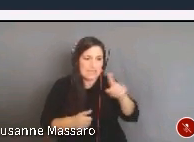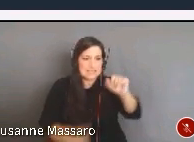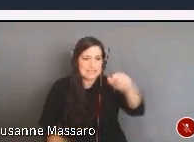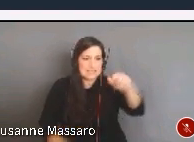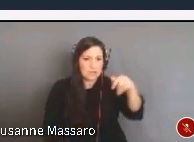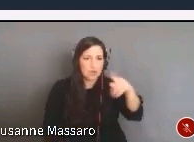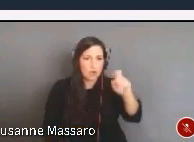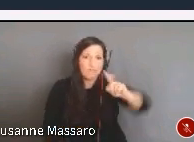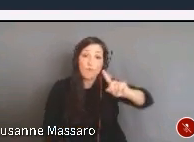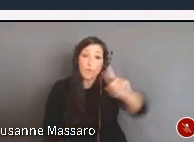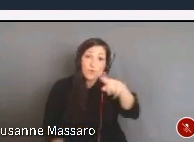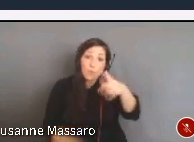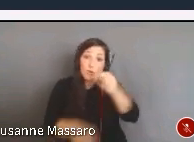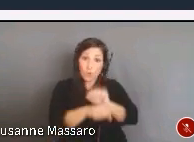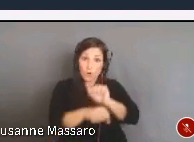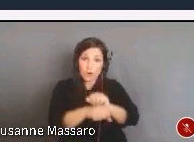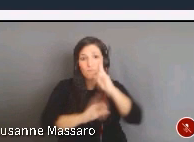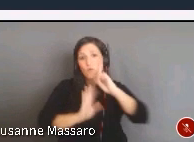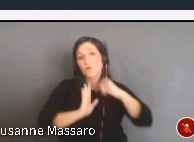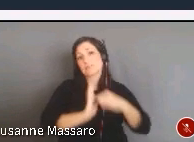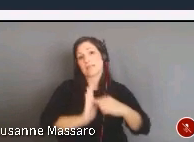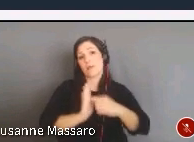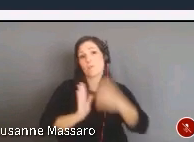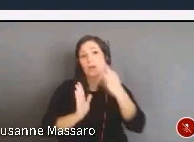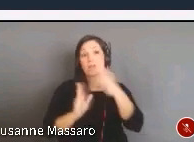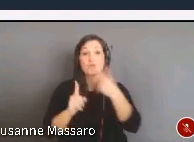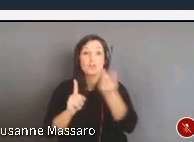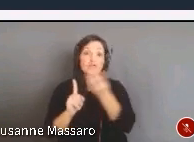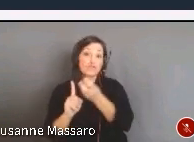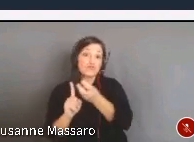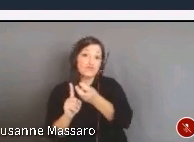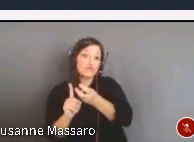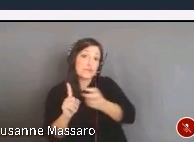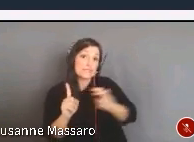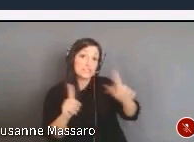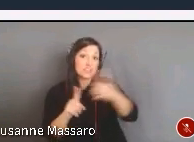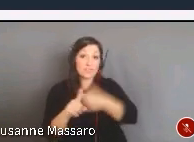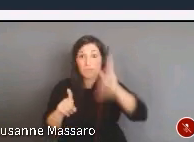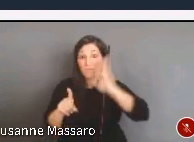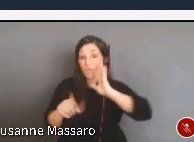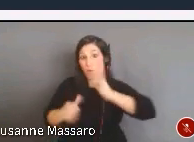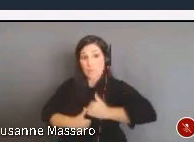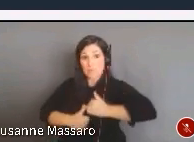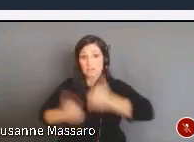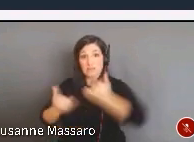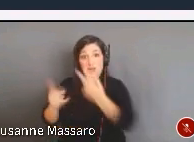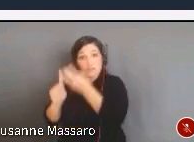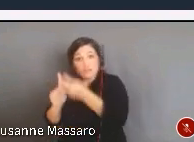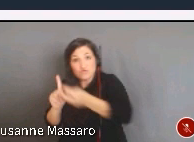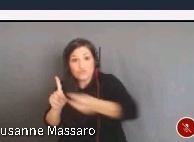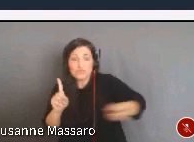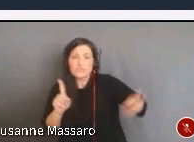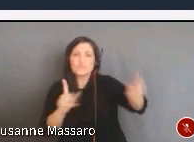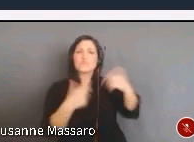wish to work in. So, for example, if you're a transitioning veteran and you want to work in